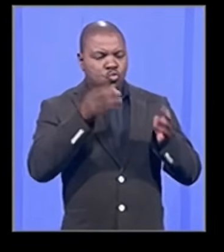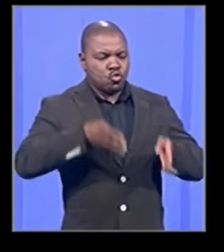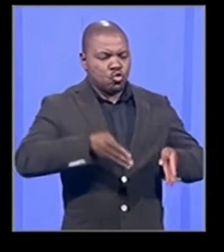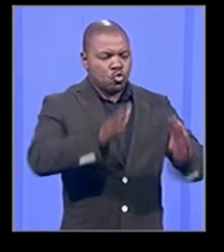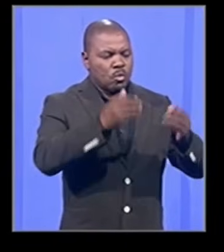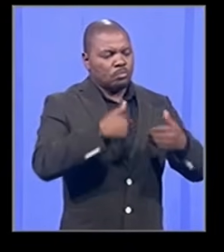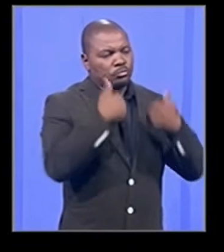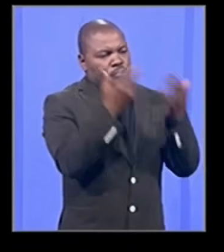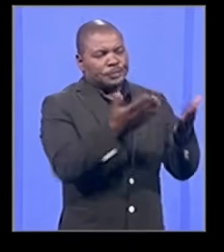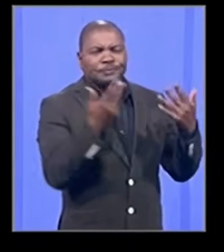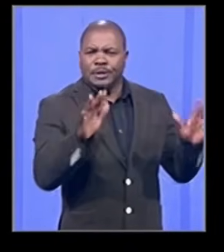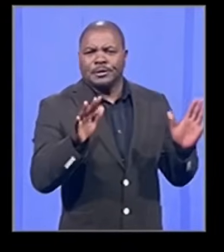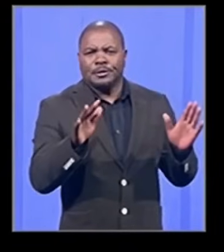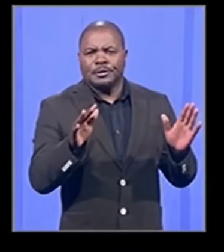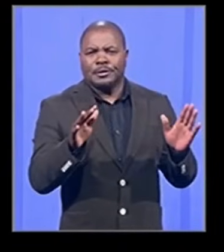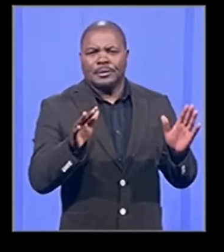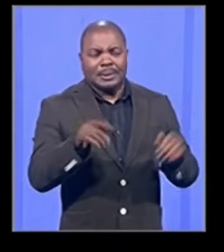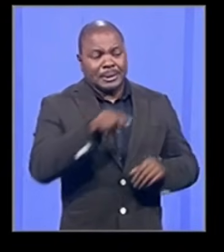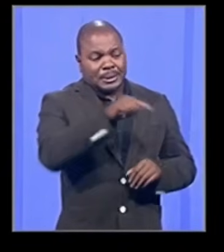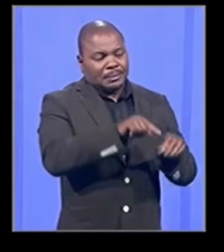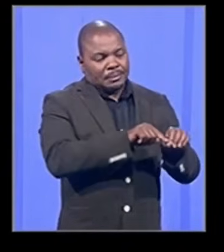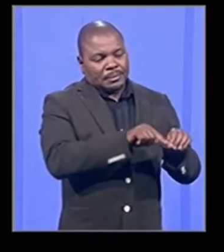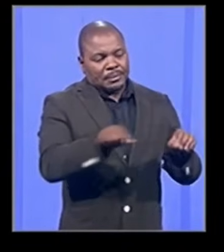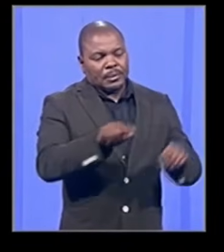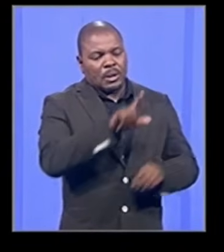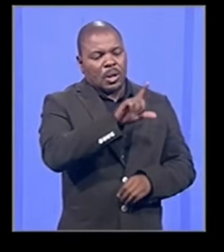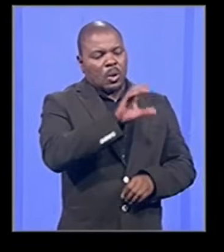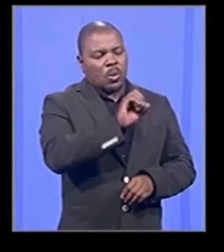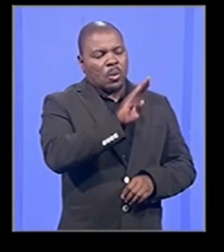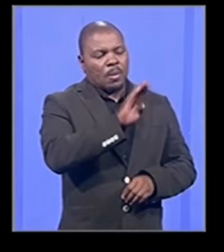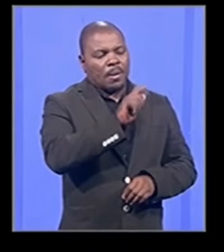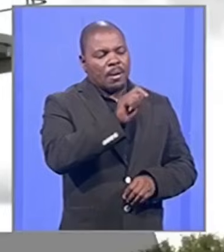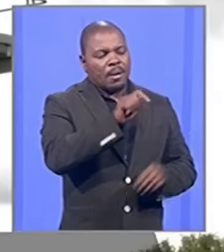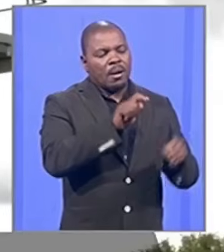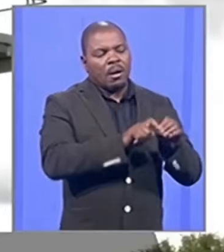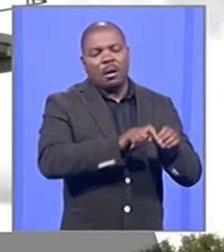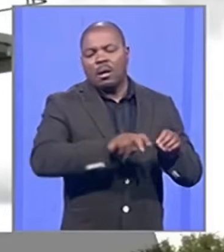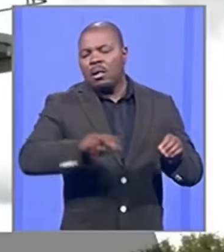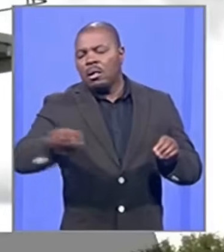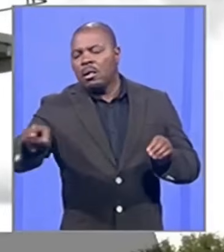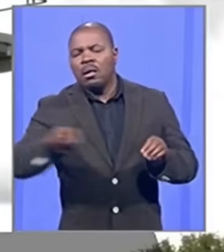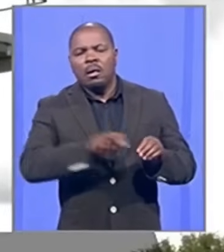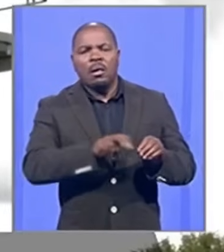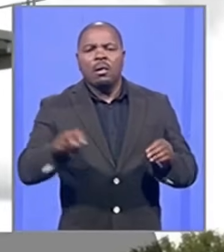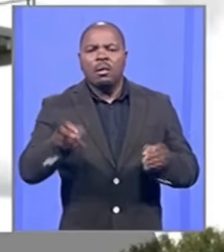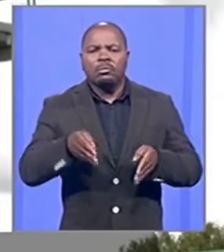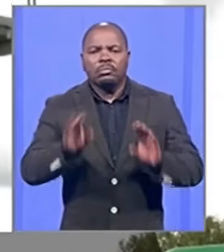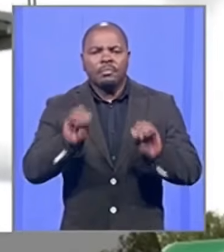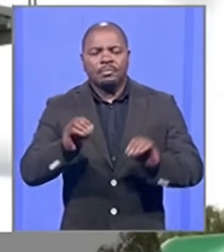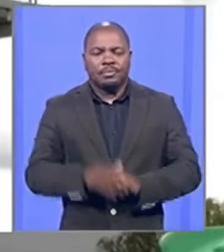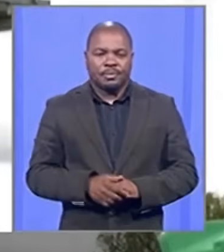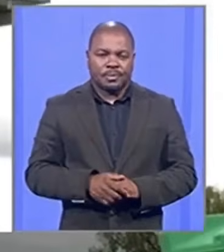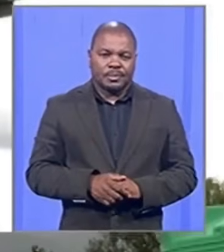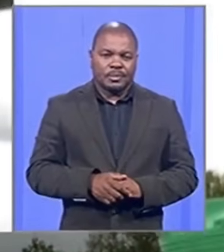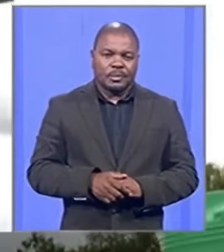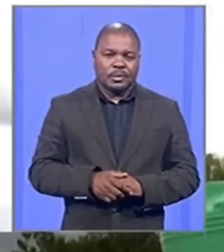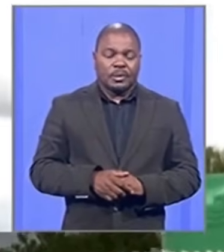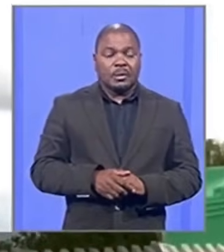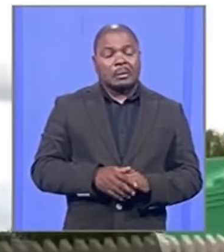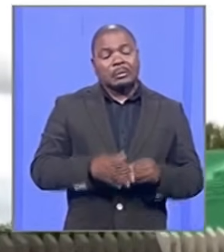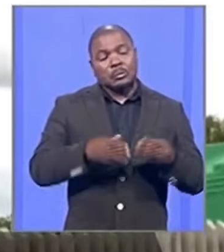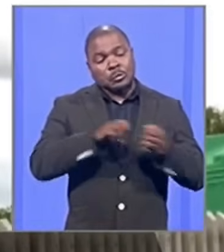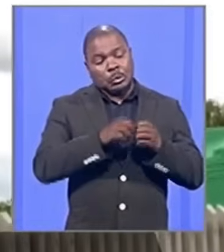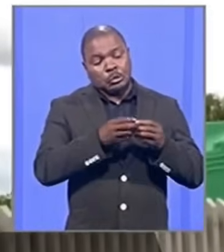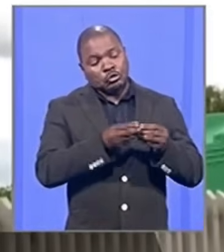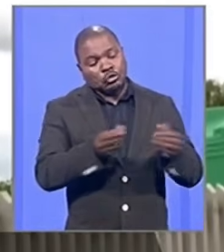e tlhabolotsweng e golaganyang motse wa Lobatla le metse e mabapi. Le hoja ho se hona le tharollo e itseng